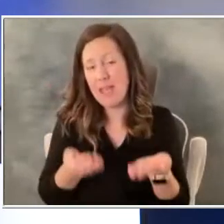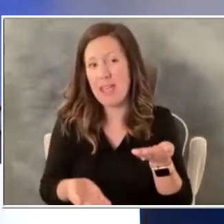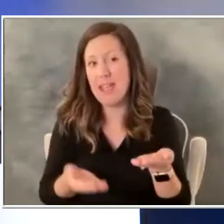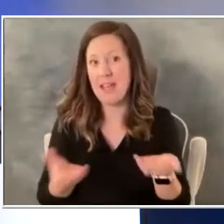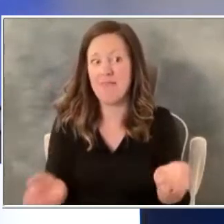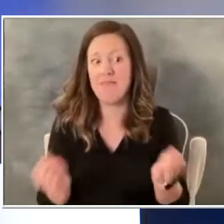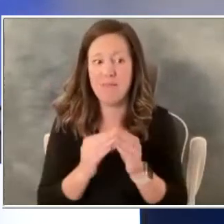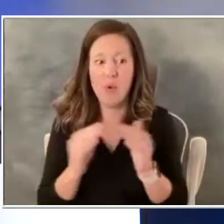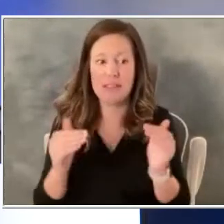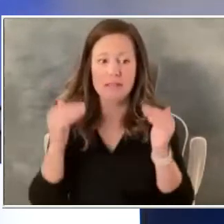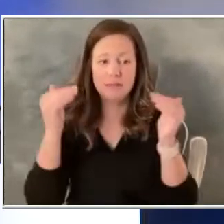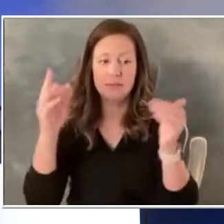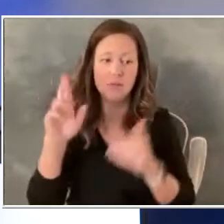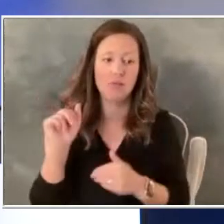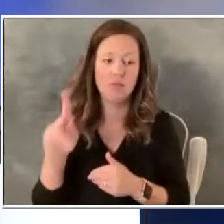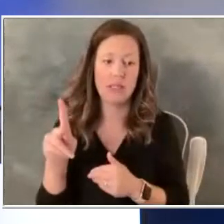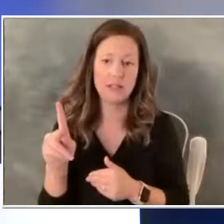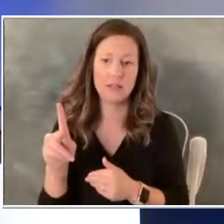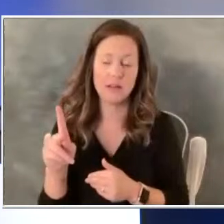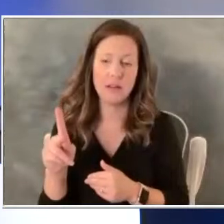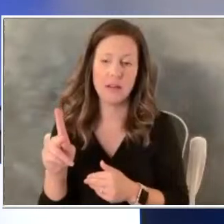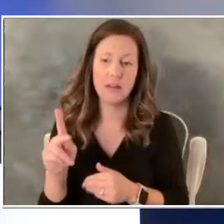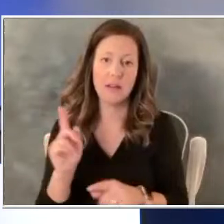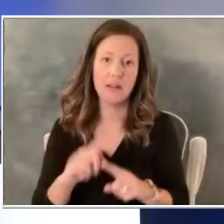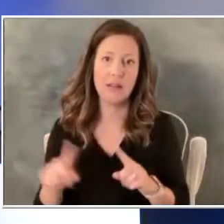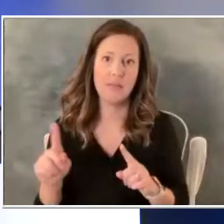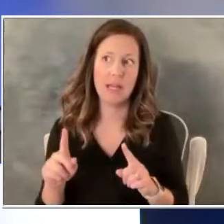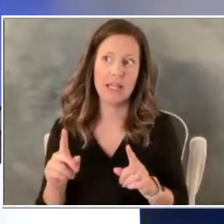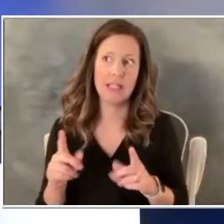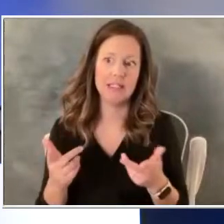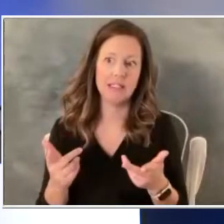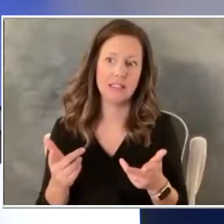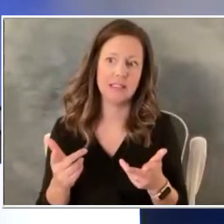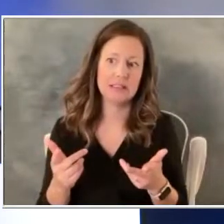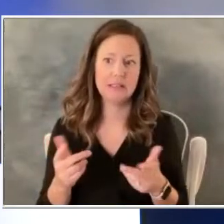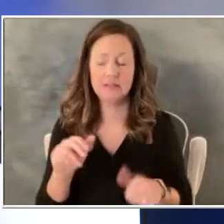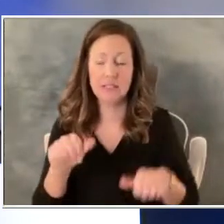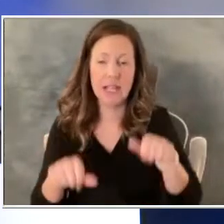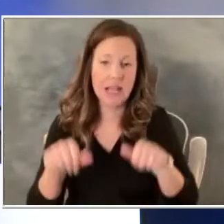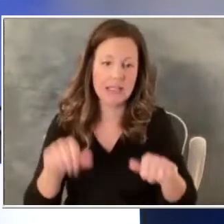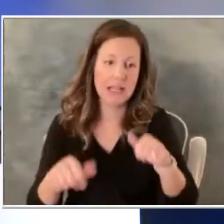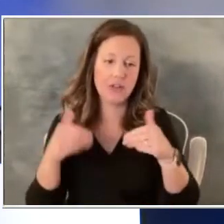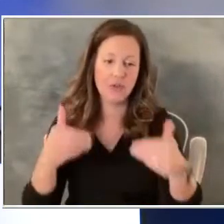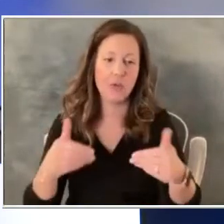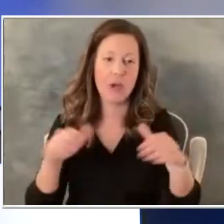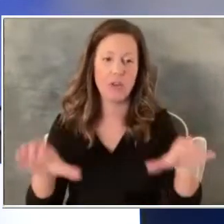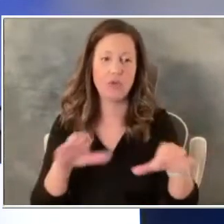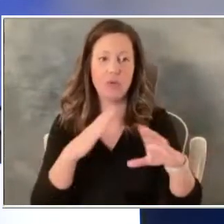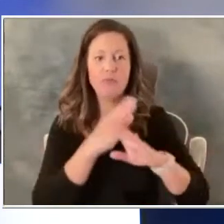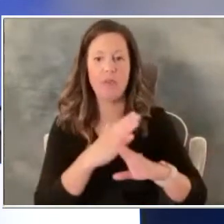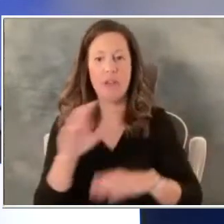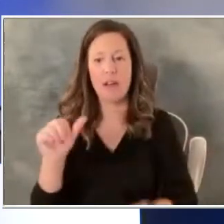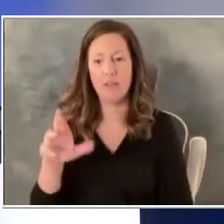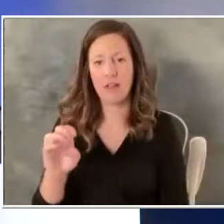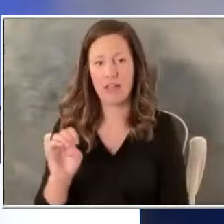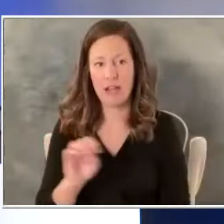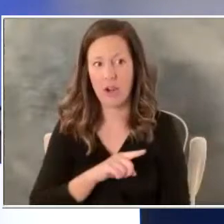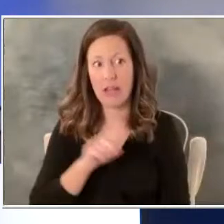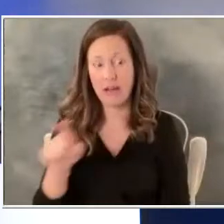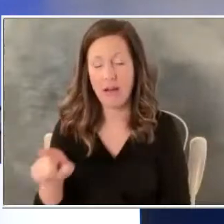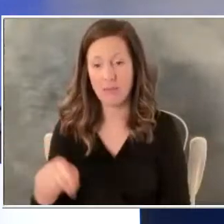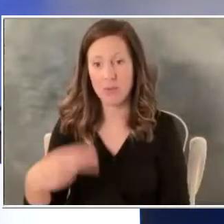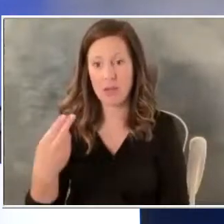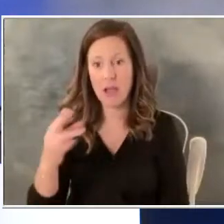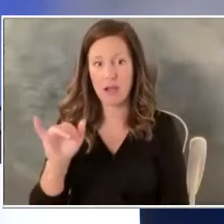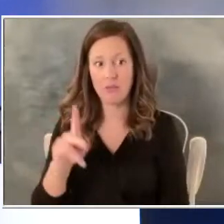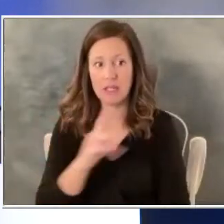risk, but they might hesitate to get that preventative care and come to the high-risk clinic? How do we get people to... I